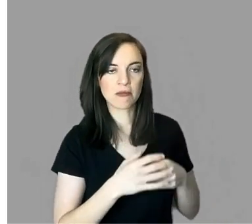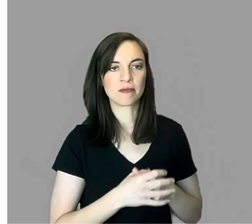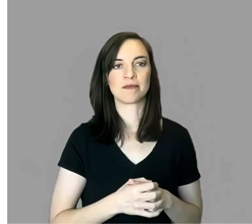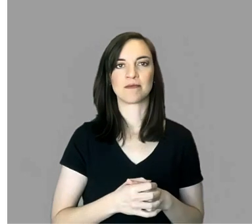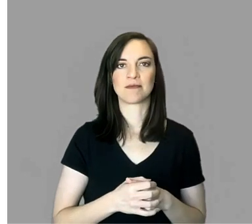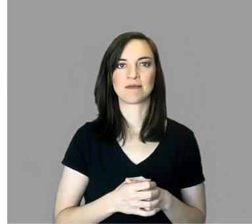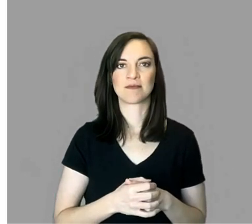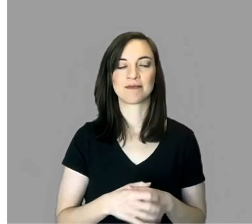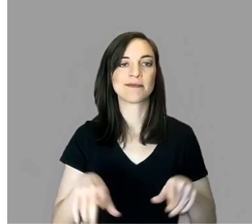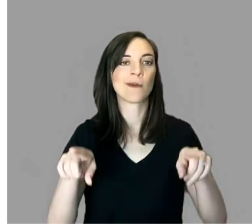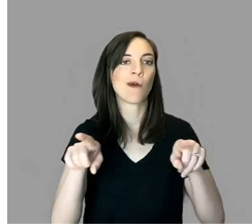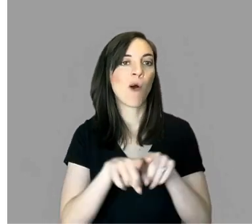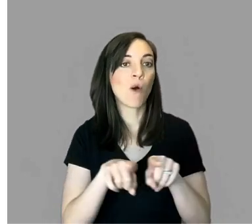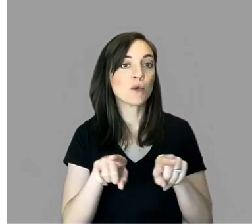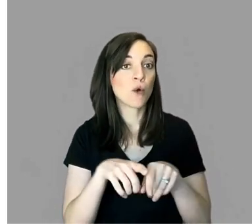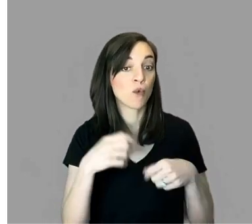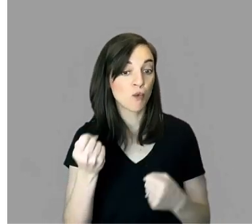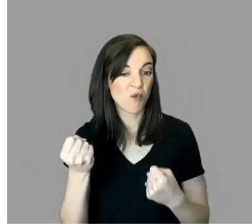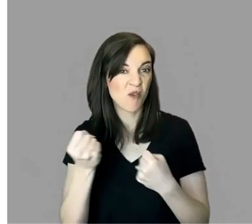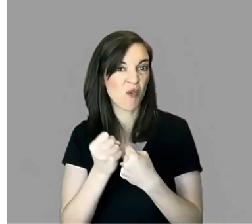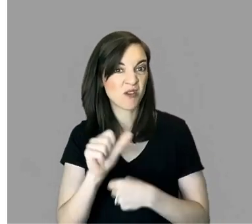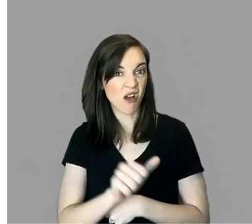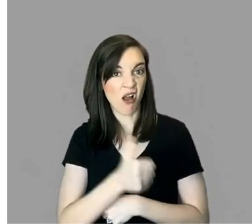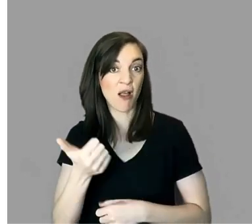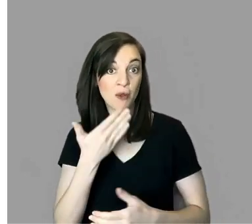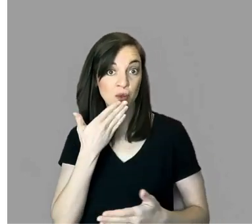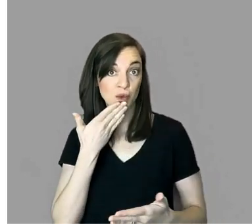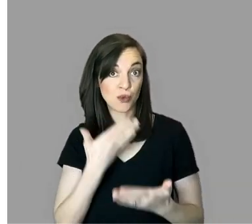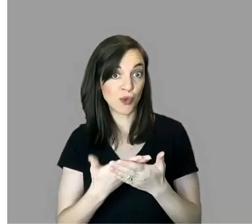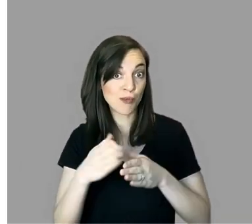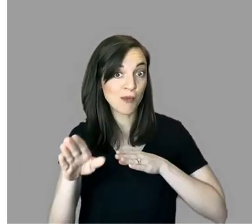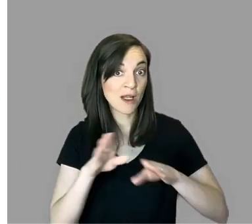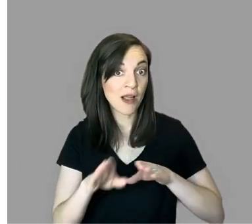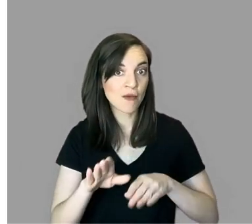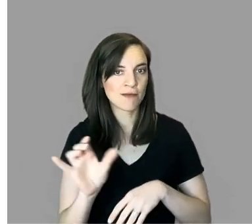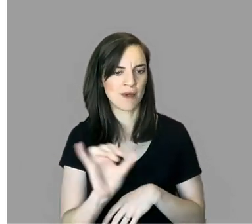a break, we should reinforce that behavior with a small break.